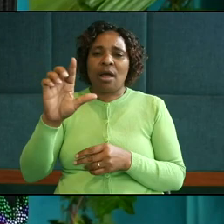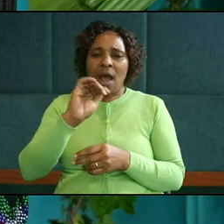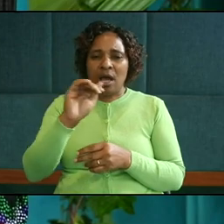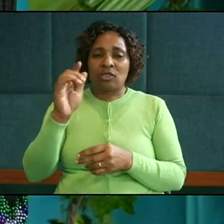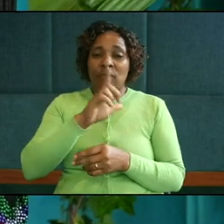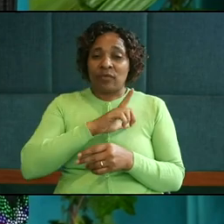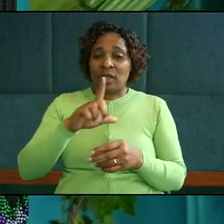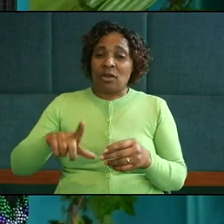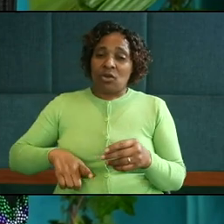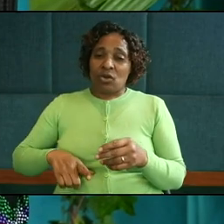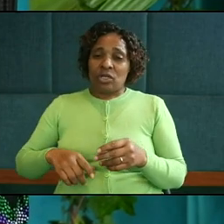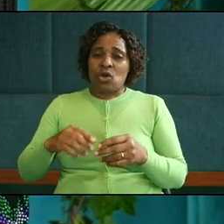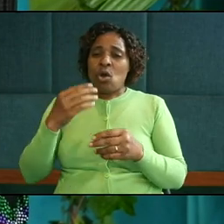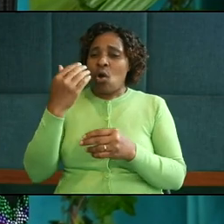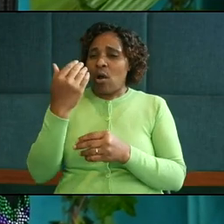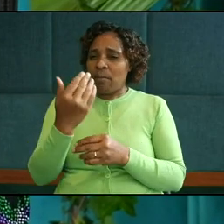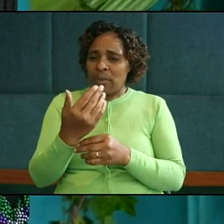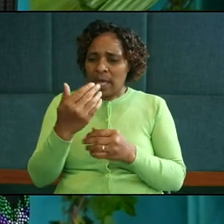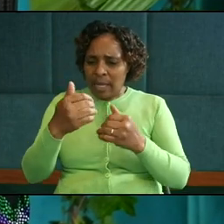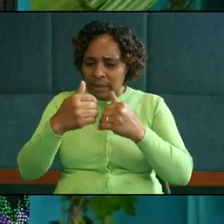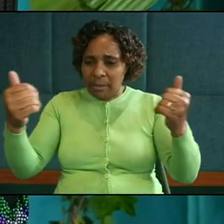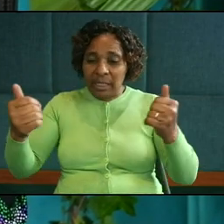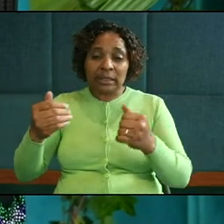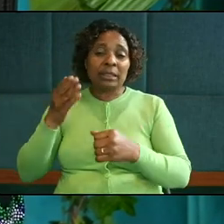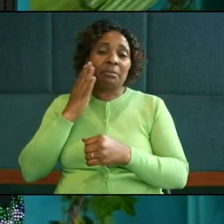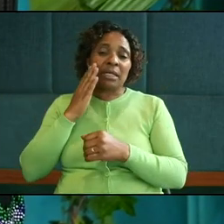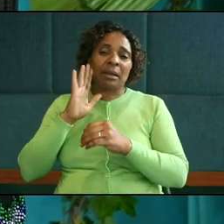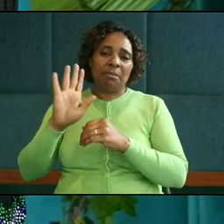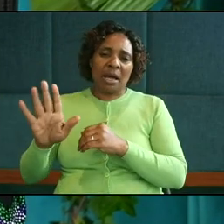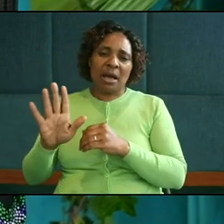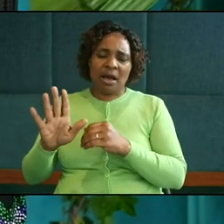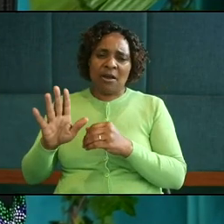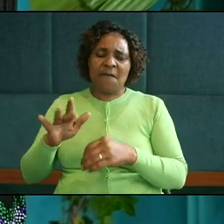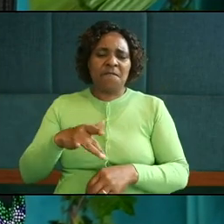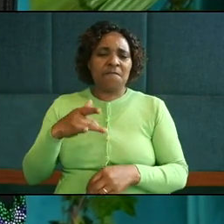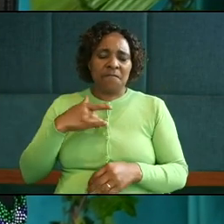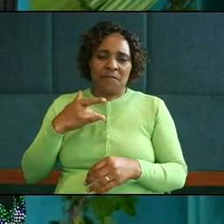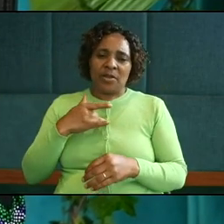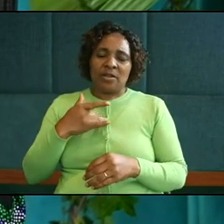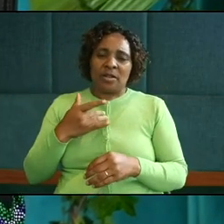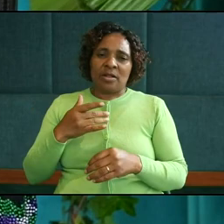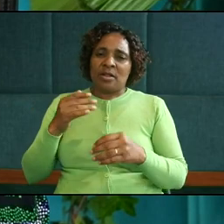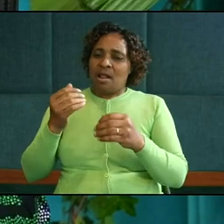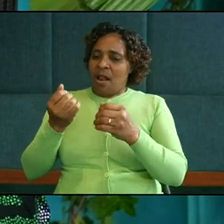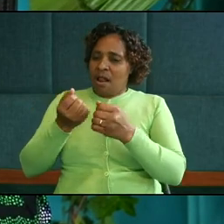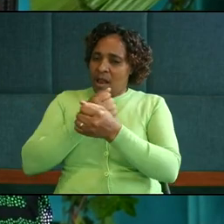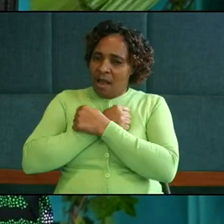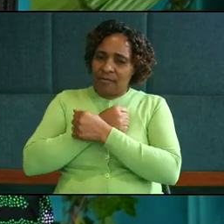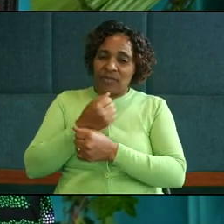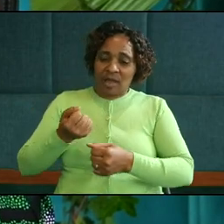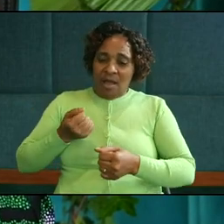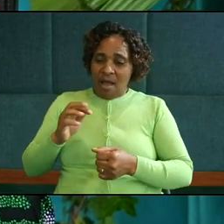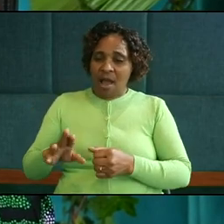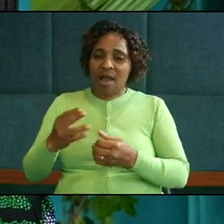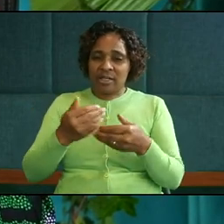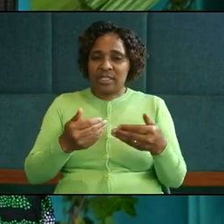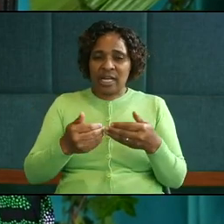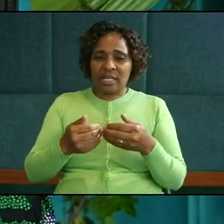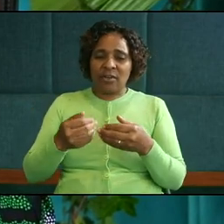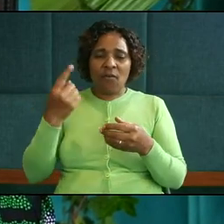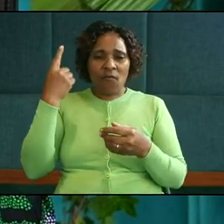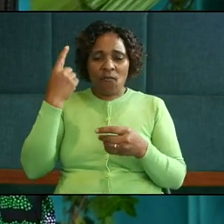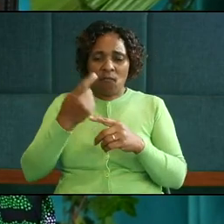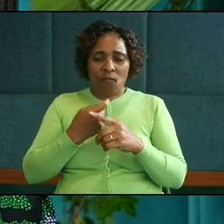as the little one was old enough to be separated from his mother, she fulfilled her vow. She loved her child with all the devotion of a mother's